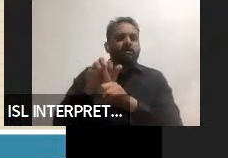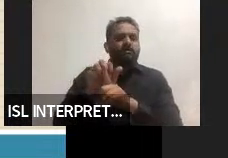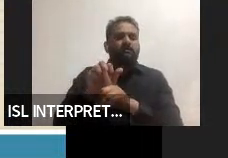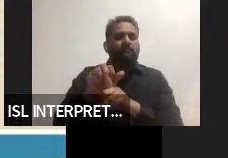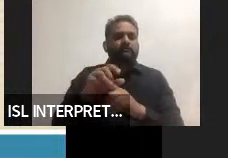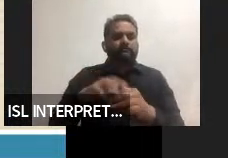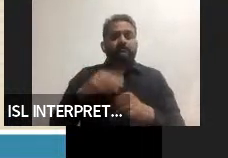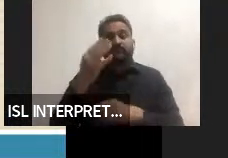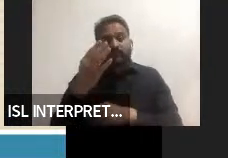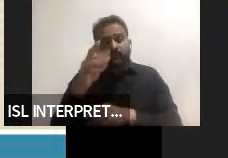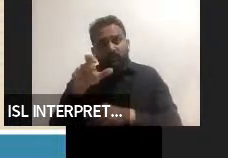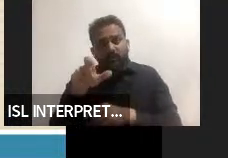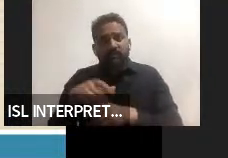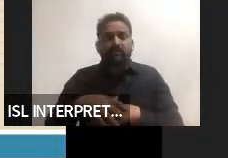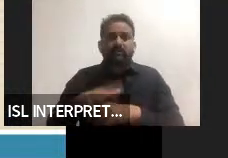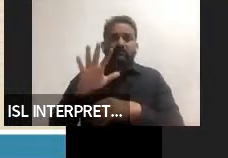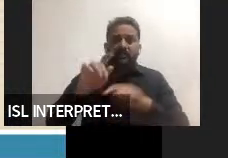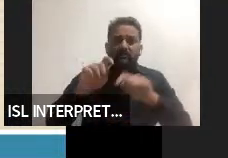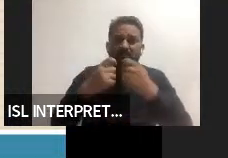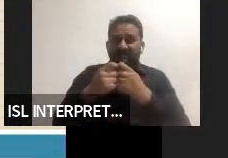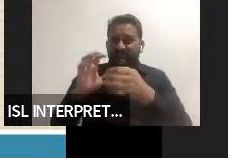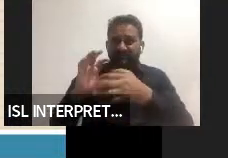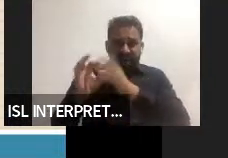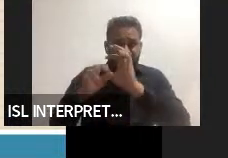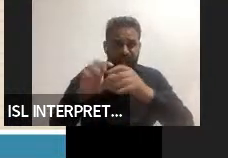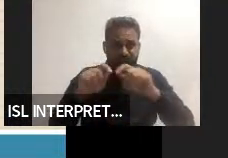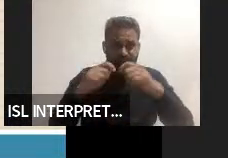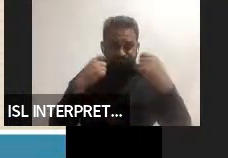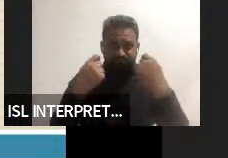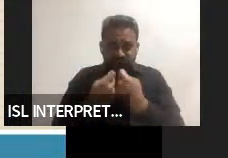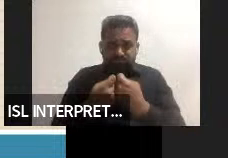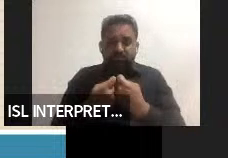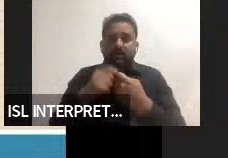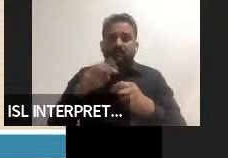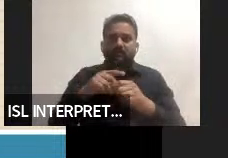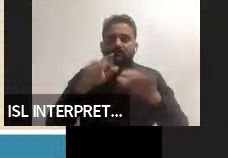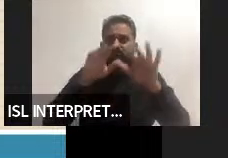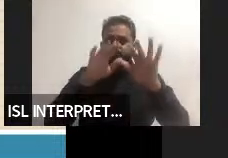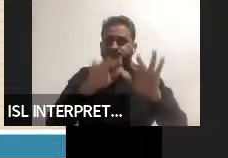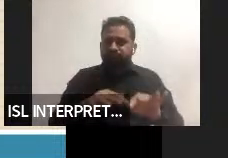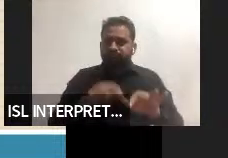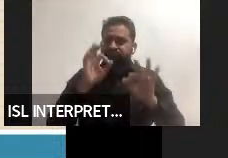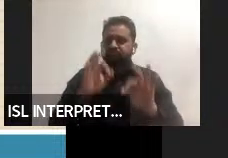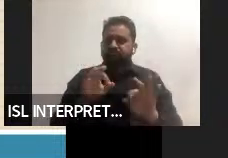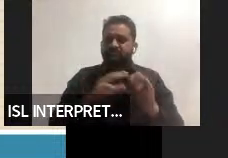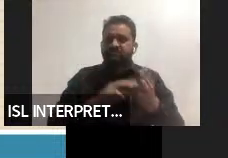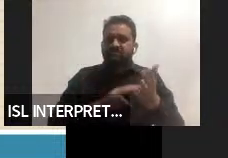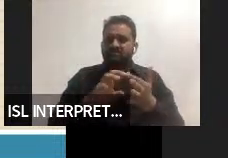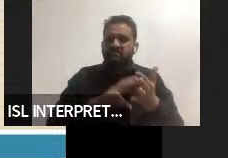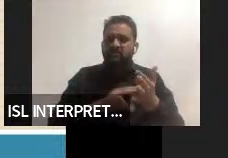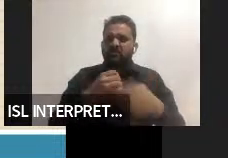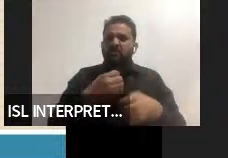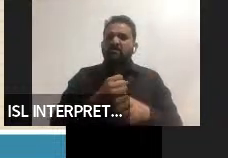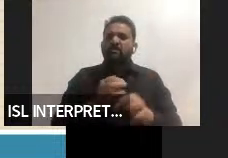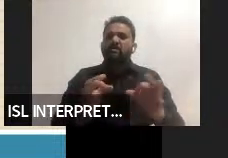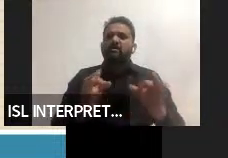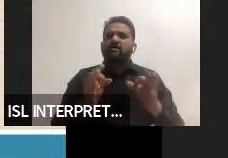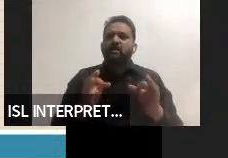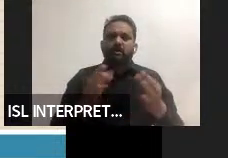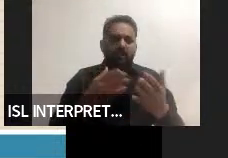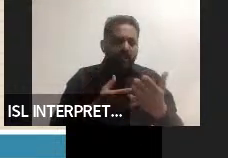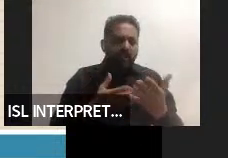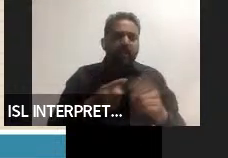a team has worked together to prepare a good, well-researched memoranda. So that brings you